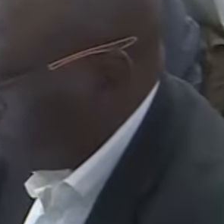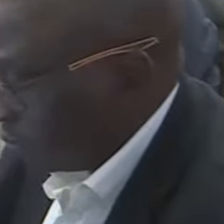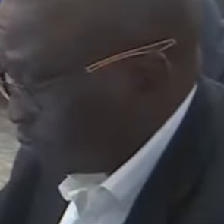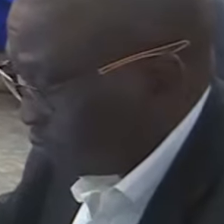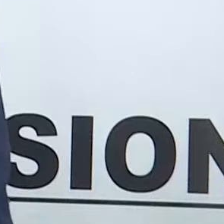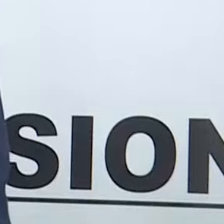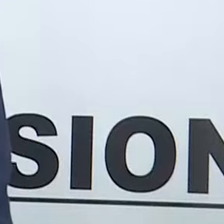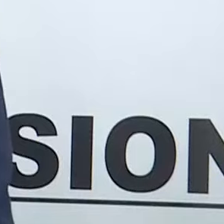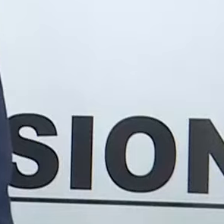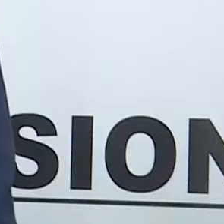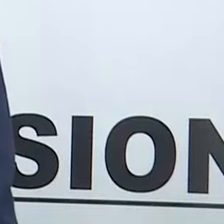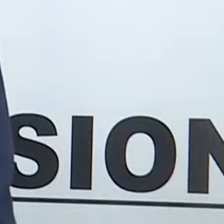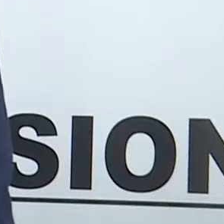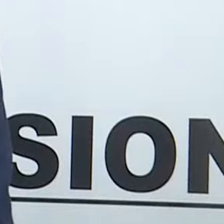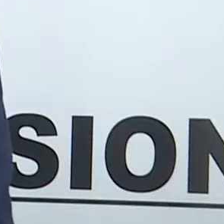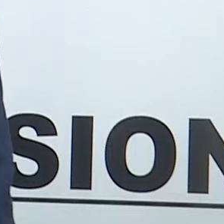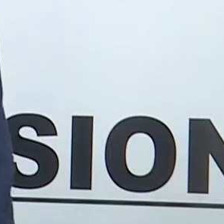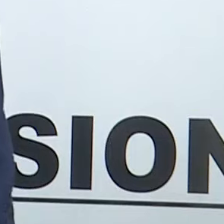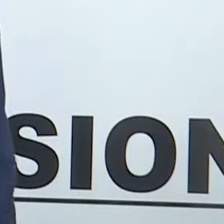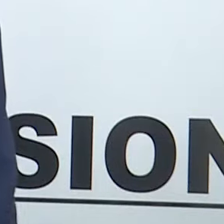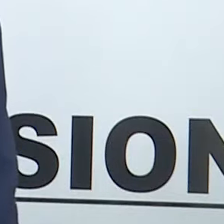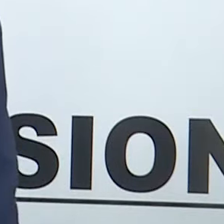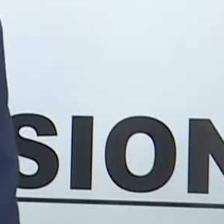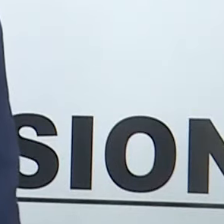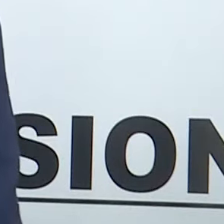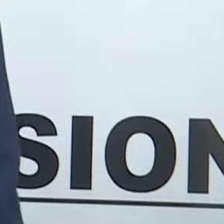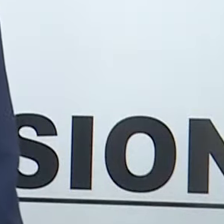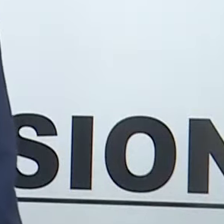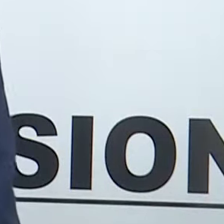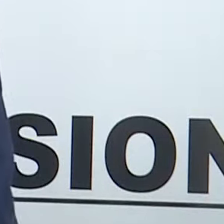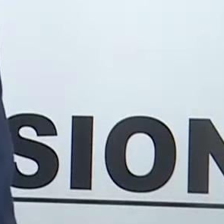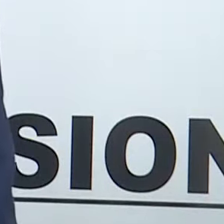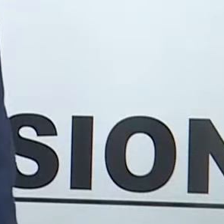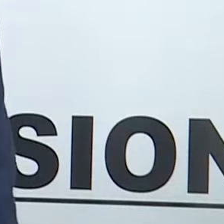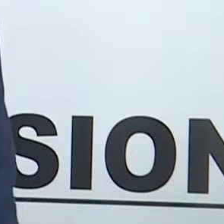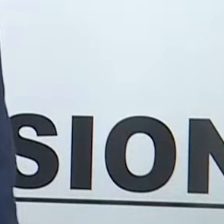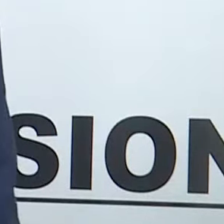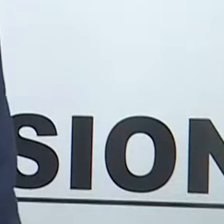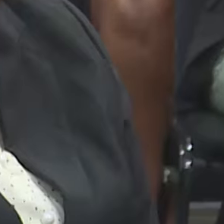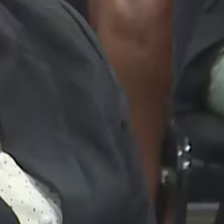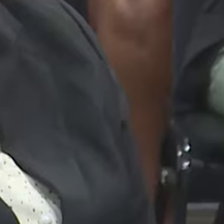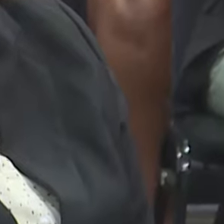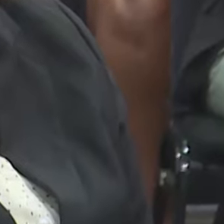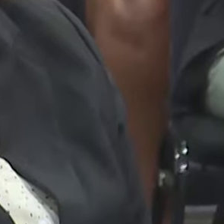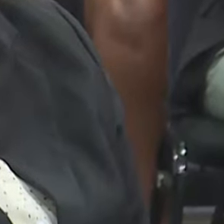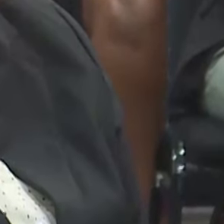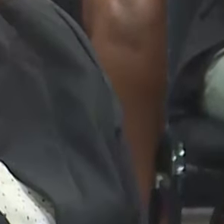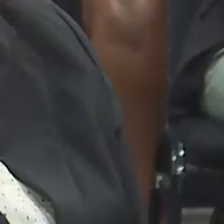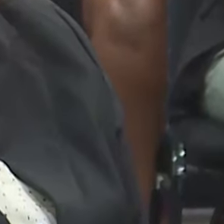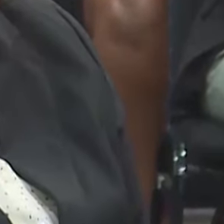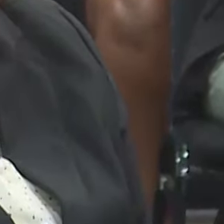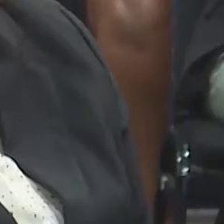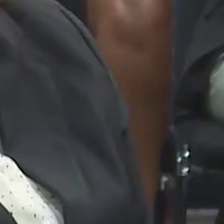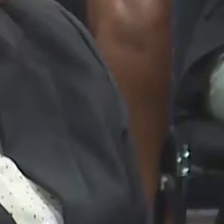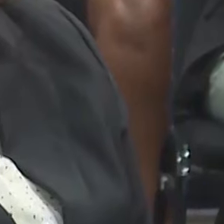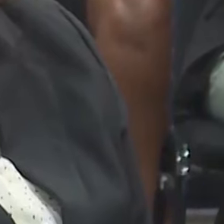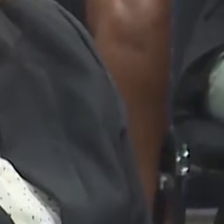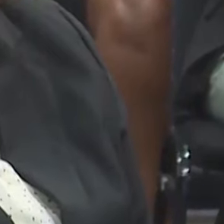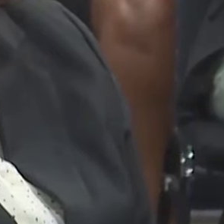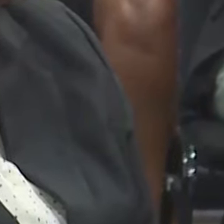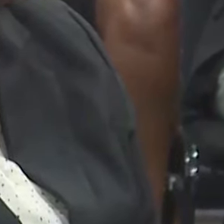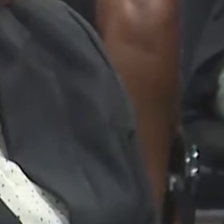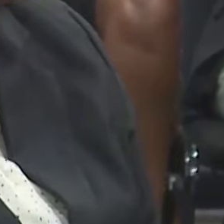management through a series of protected area networks that includes national parks,